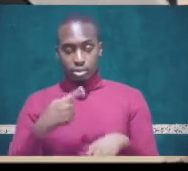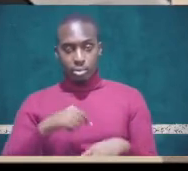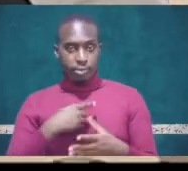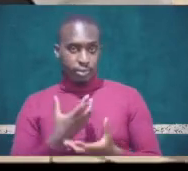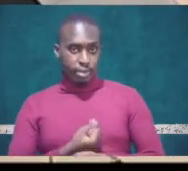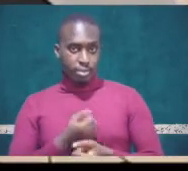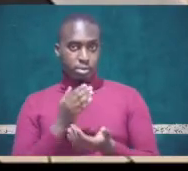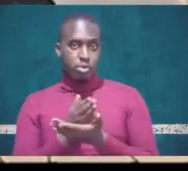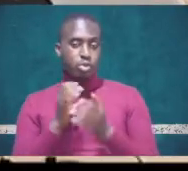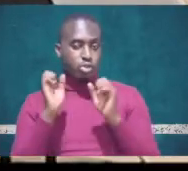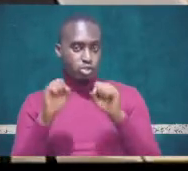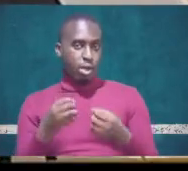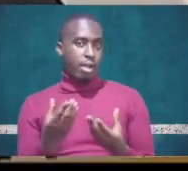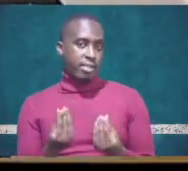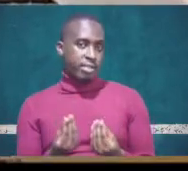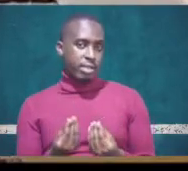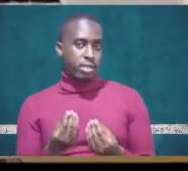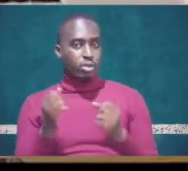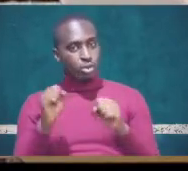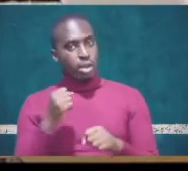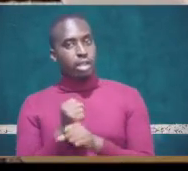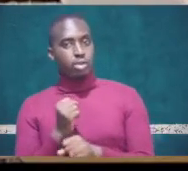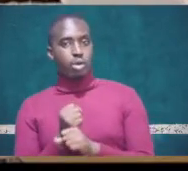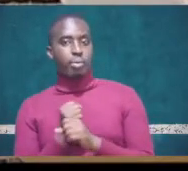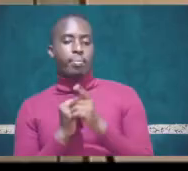having, you can easily perform that